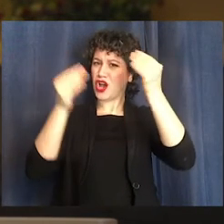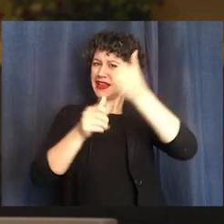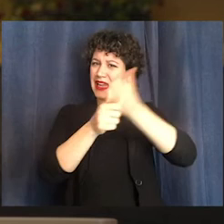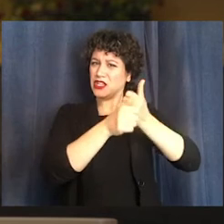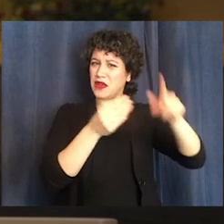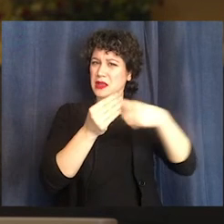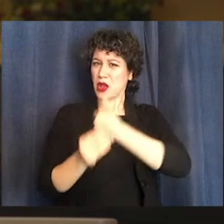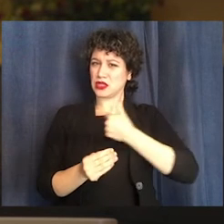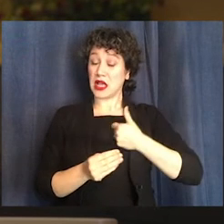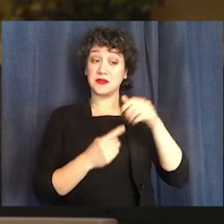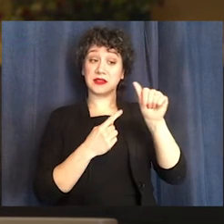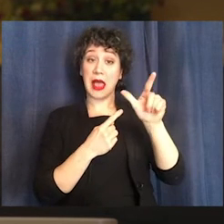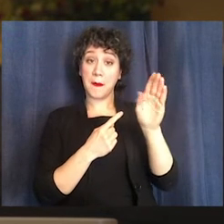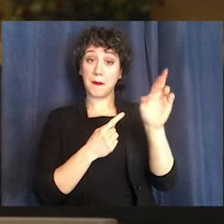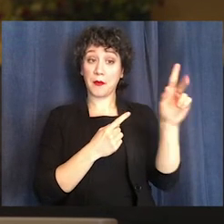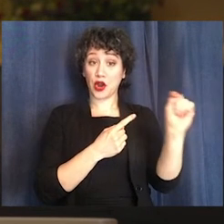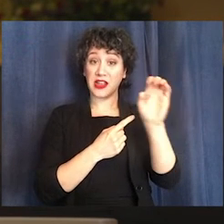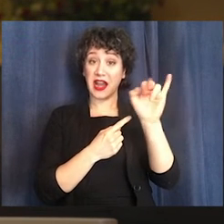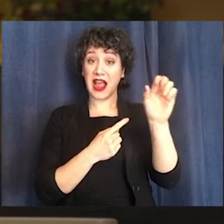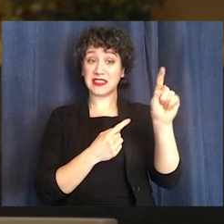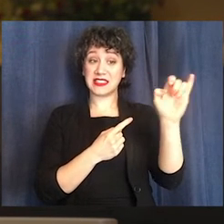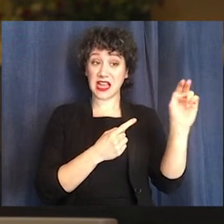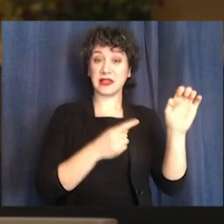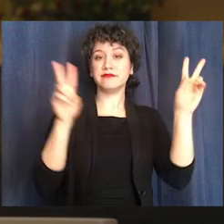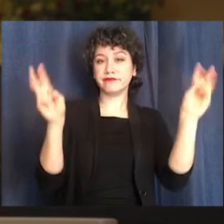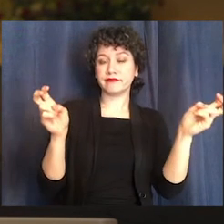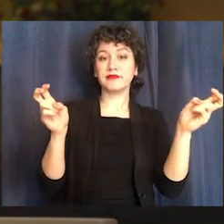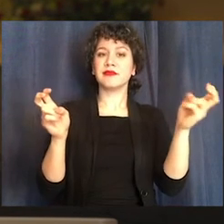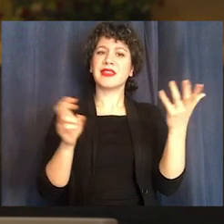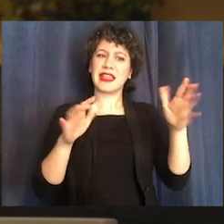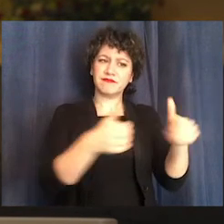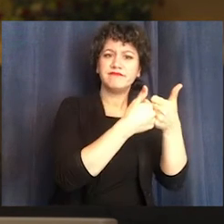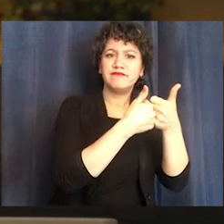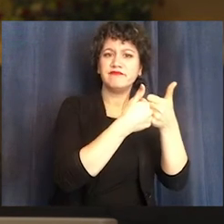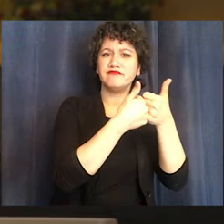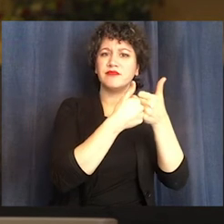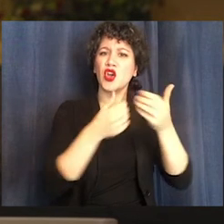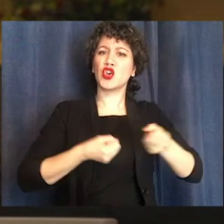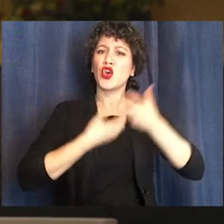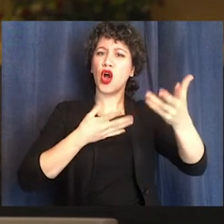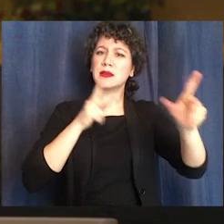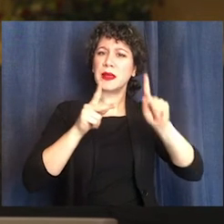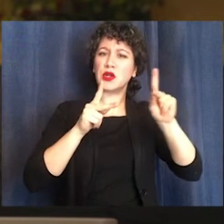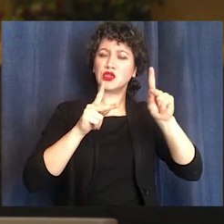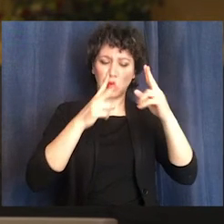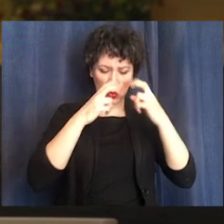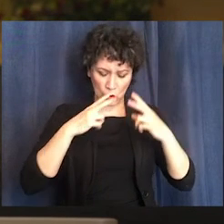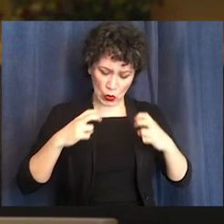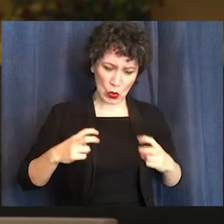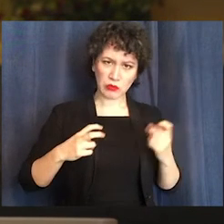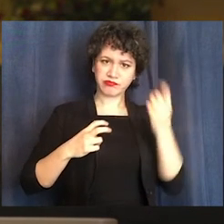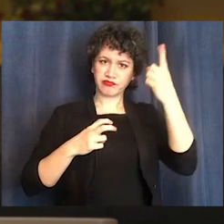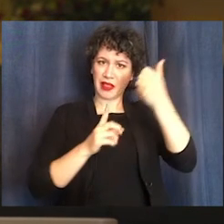Albert Einstein is credited with the quote, "Adversity introduces a man to himself. Adversity builds resilience, and resilience is